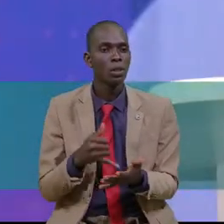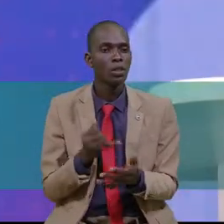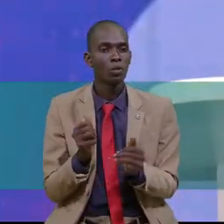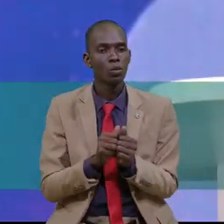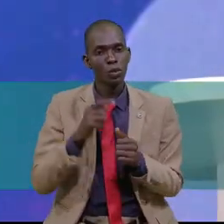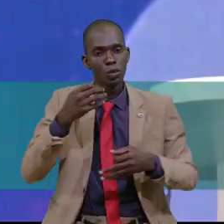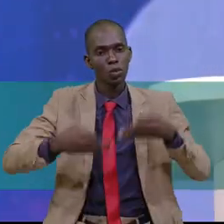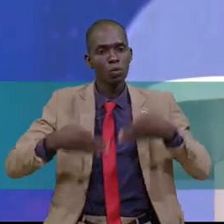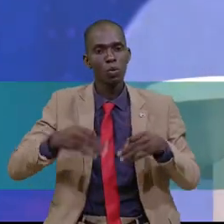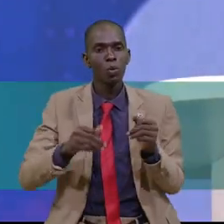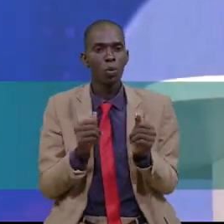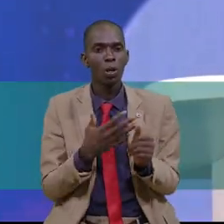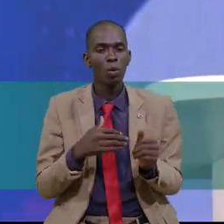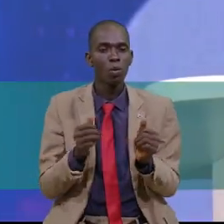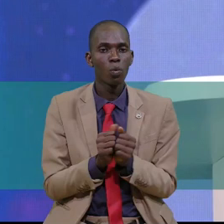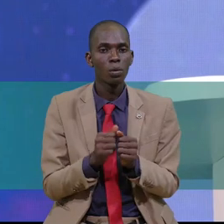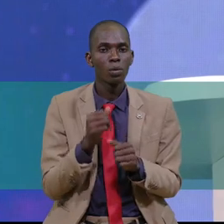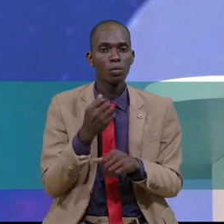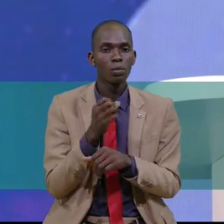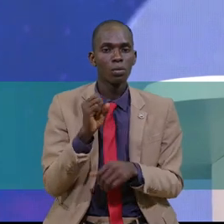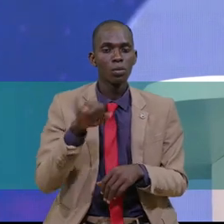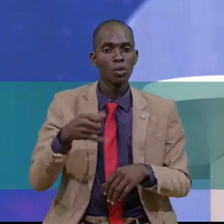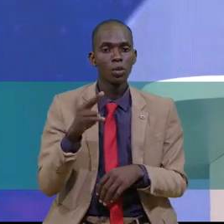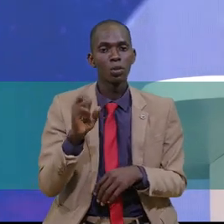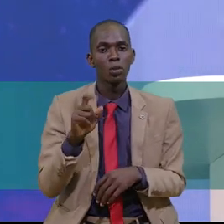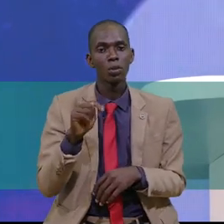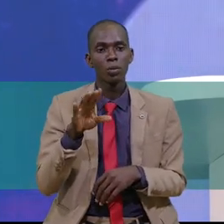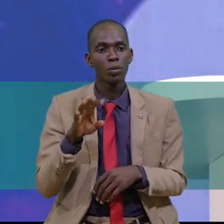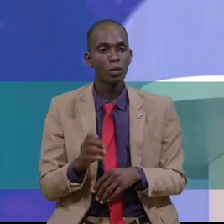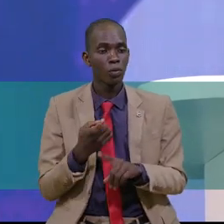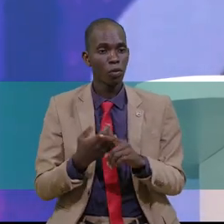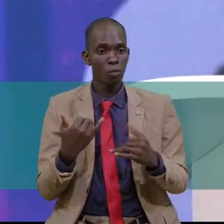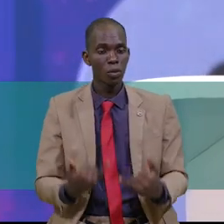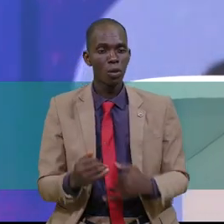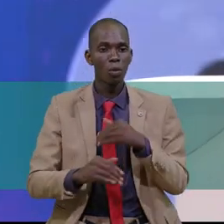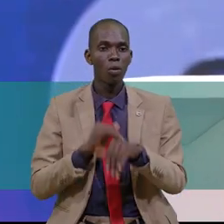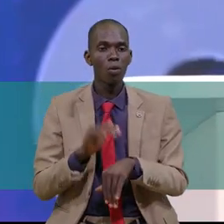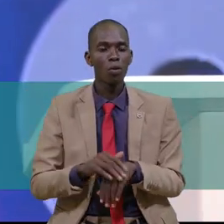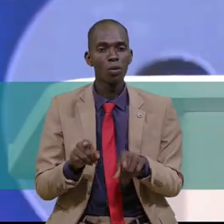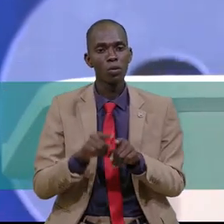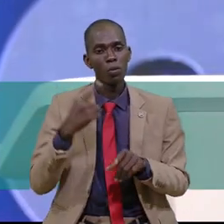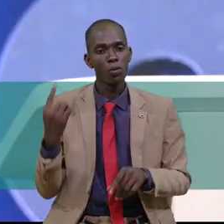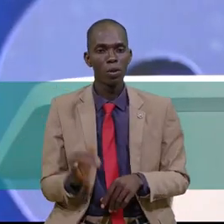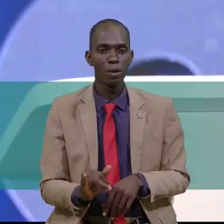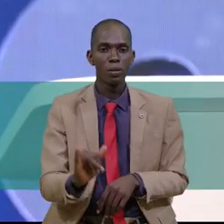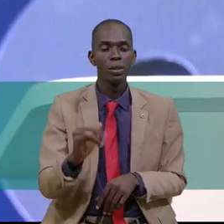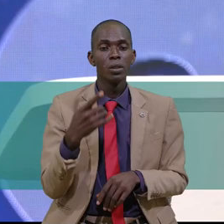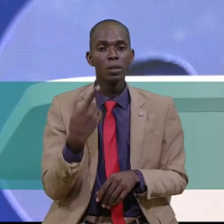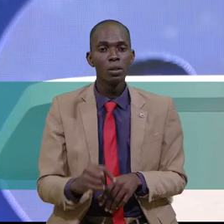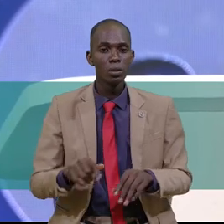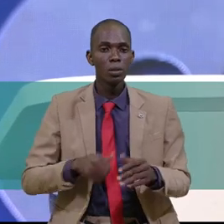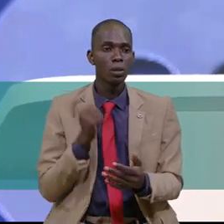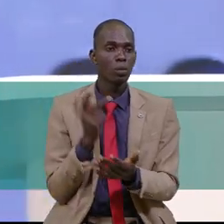and with justice from henceforth, even forever. The zeal of the Lord